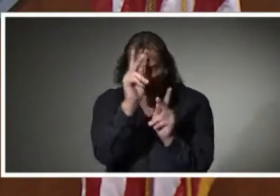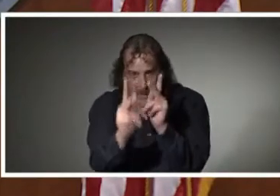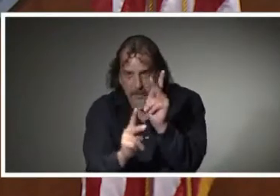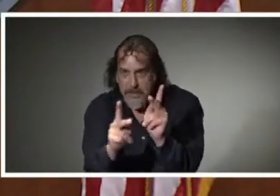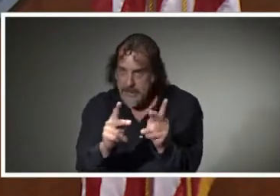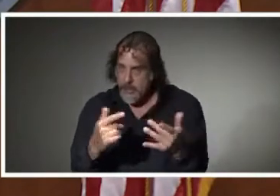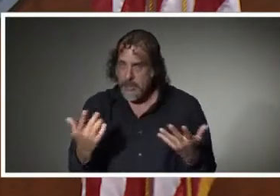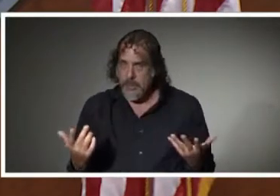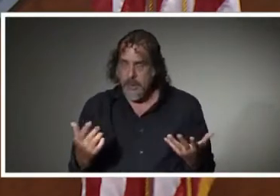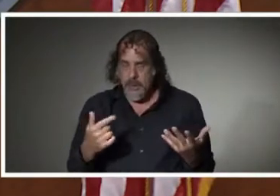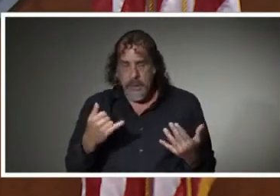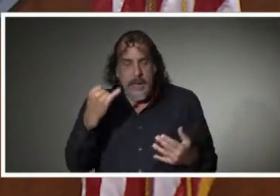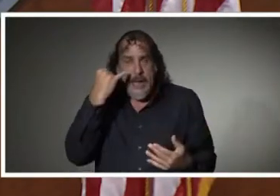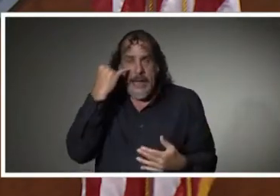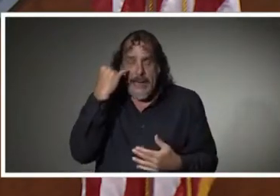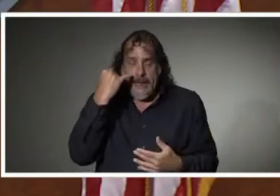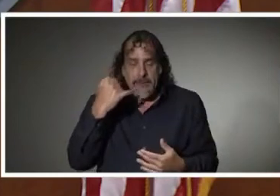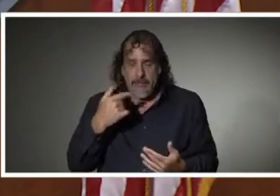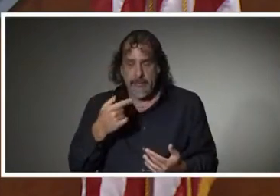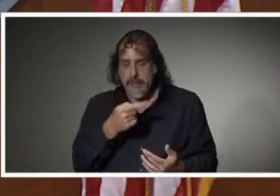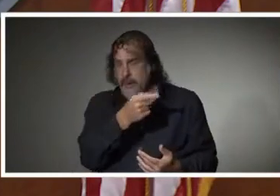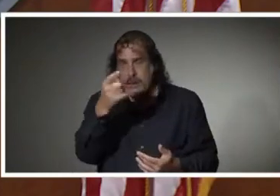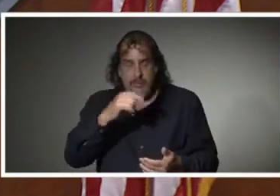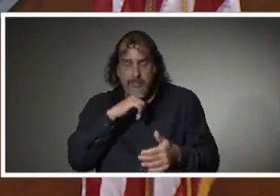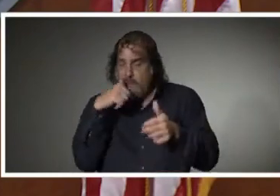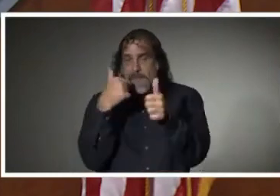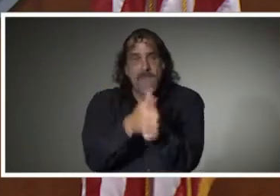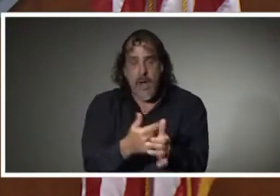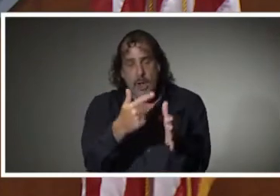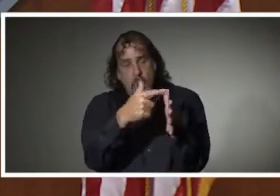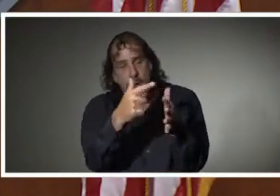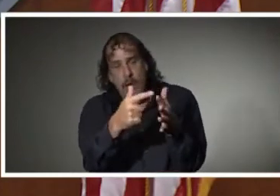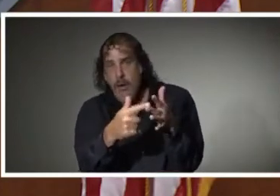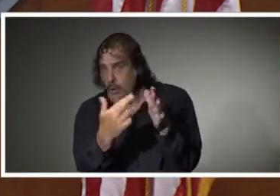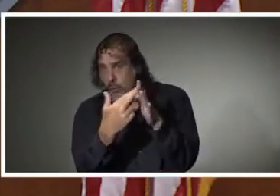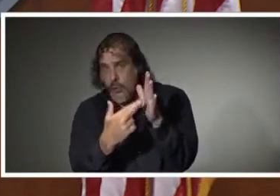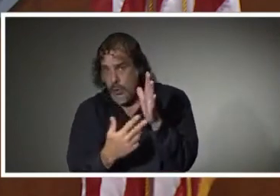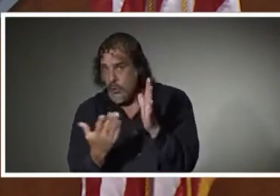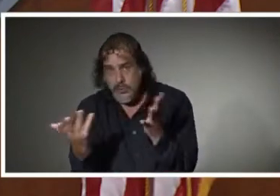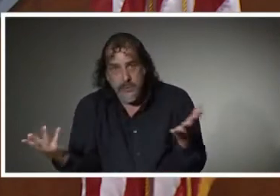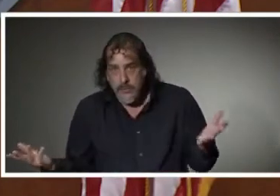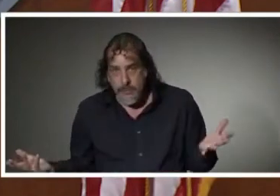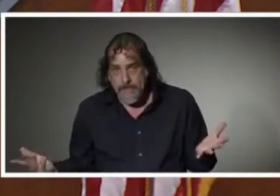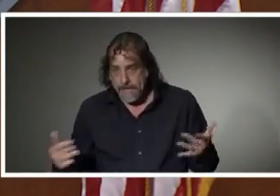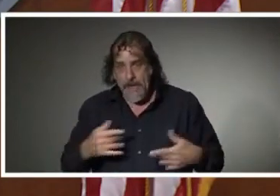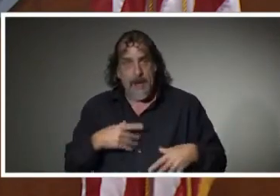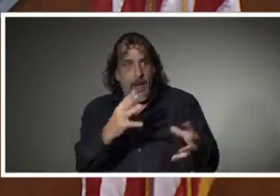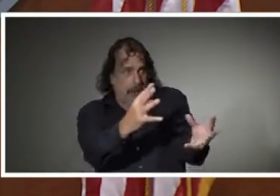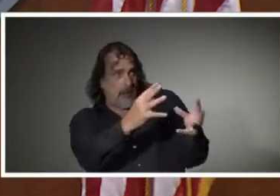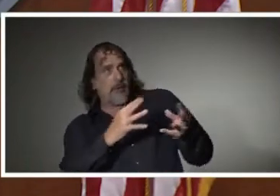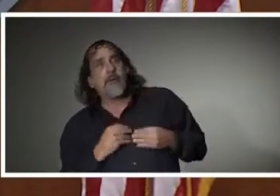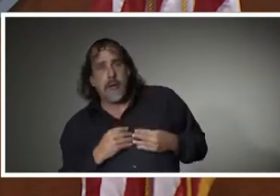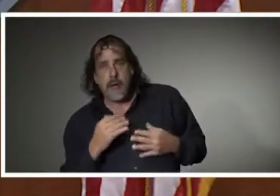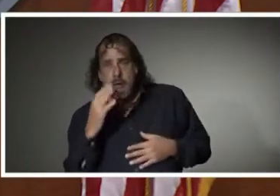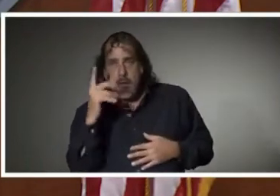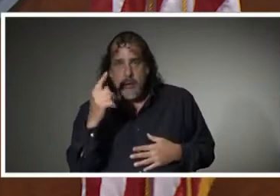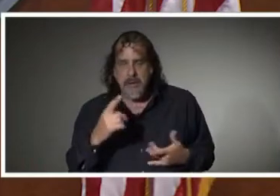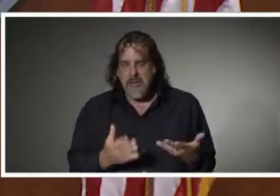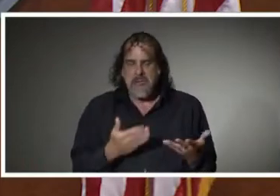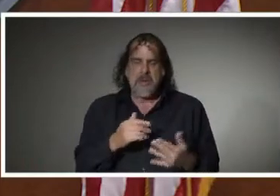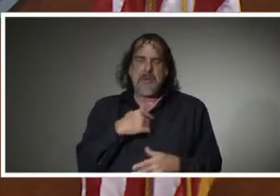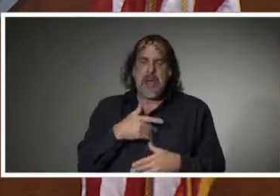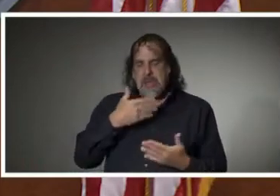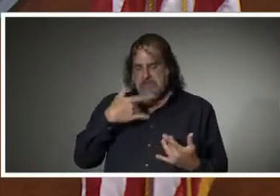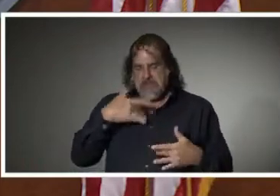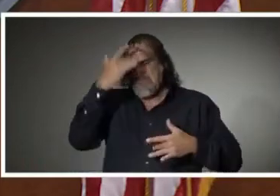today is, if I don't adhere to the guidelines and I contract the virus, well, maybe it won't be that bad